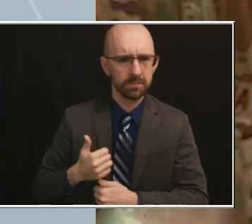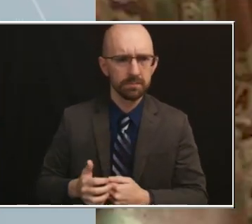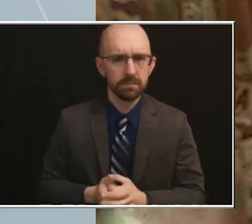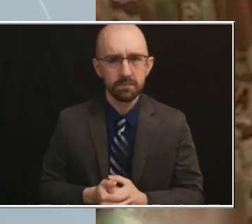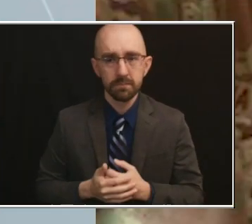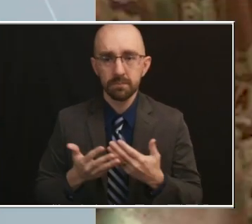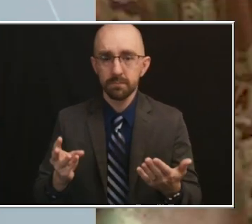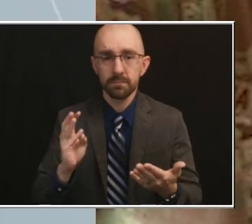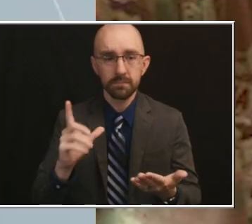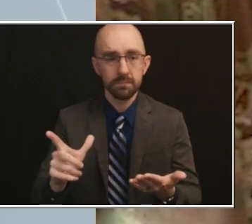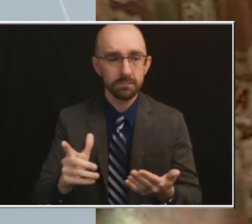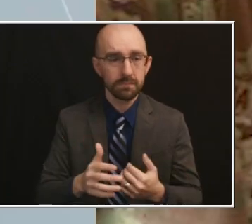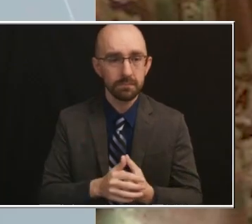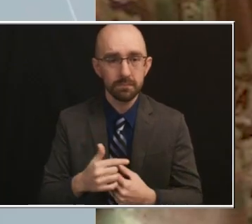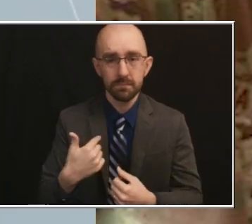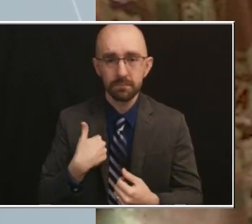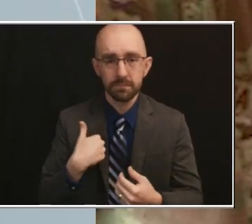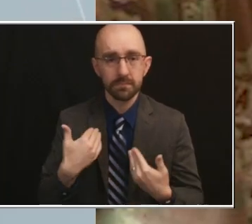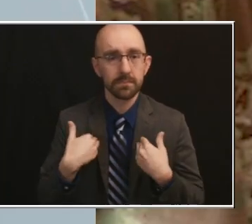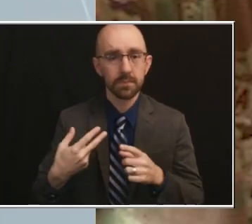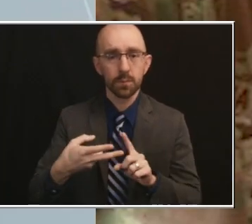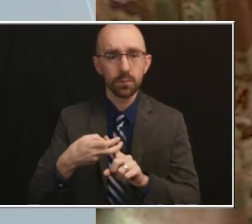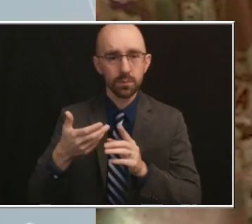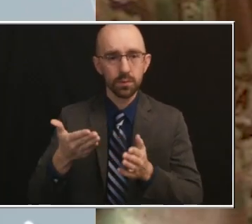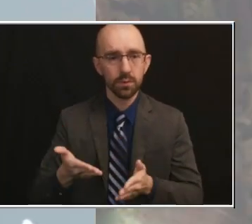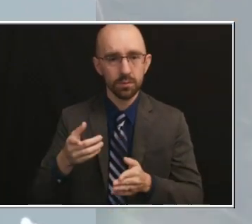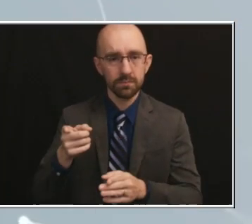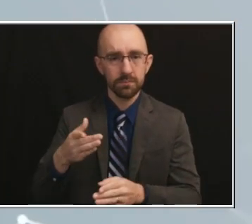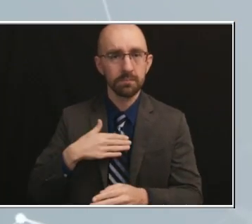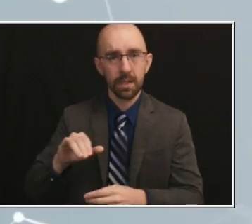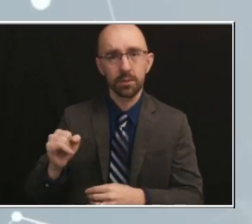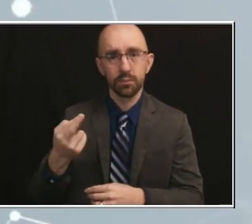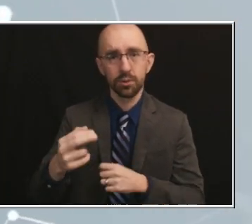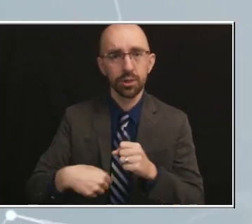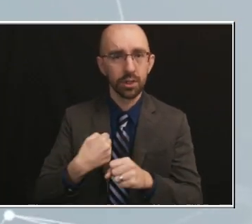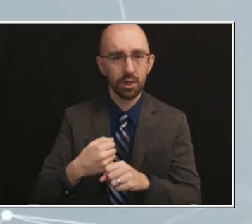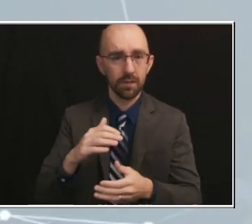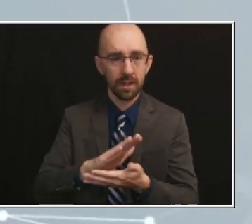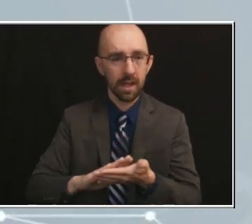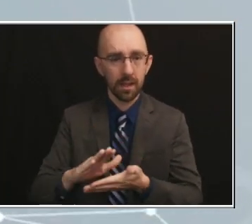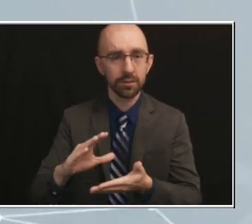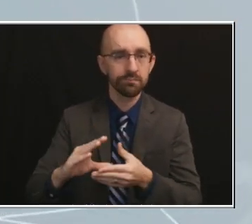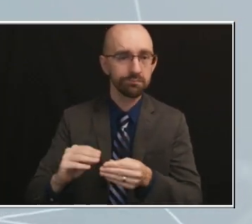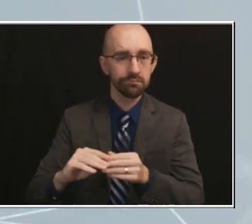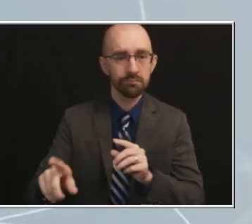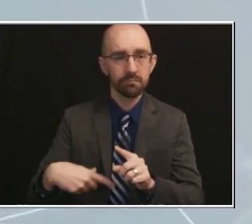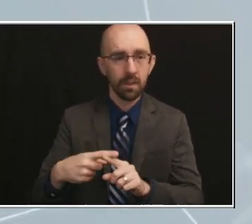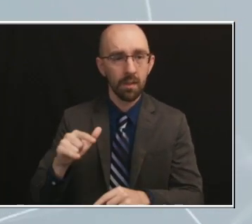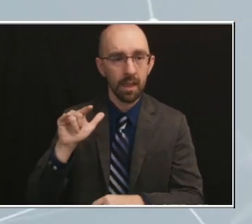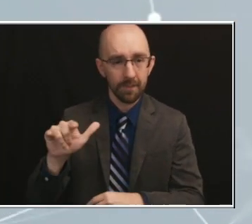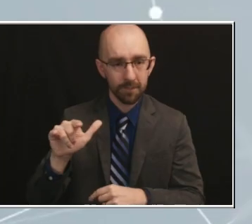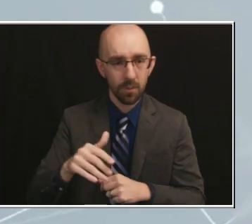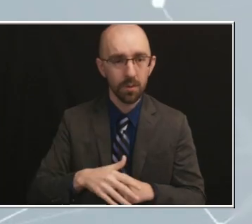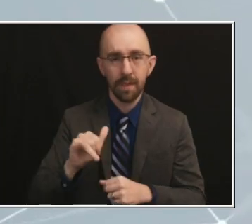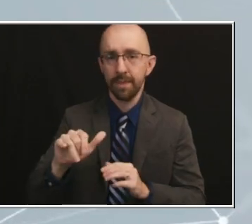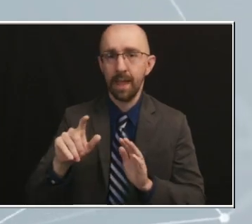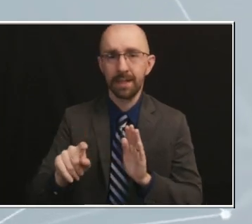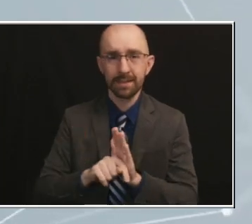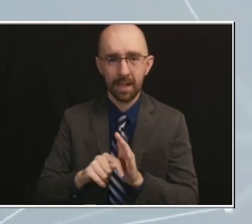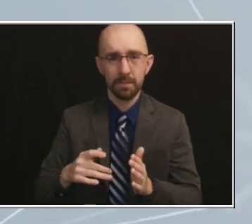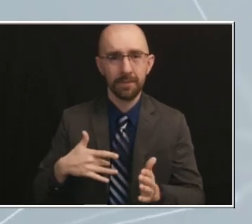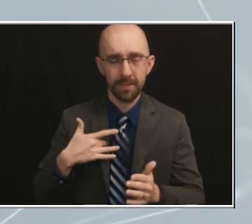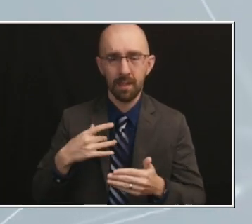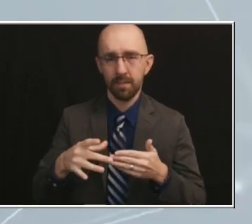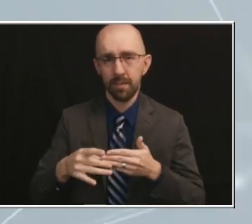Well, I had a recruiter that came my junior year of college and talked about the Air Force, and at that time kind of felt led